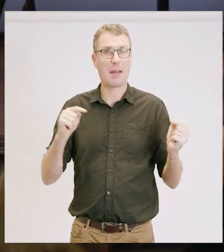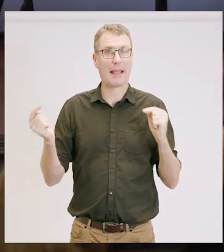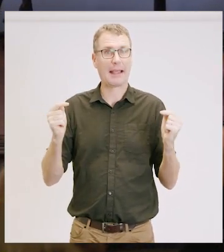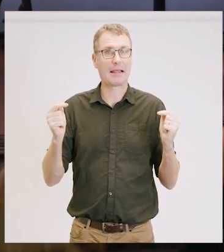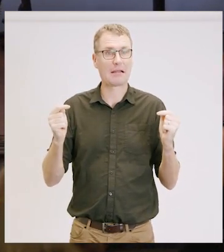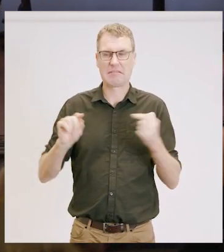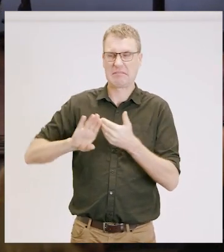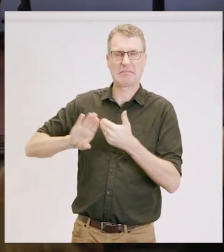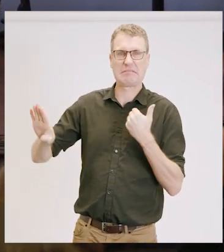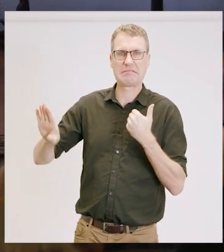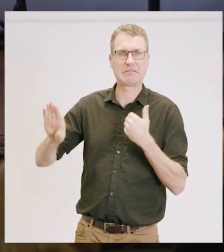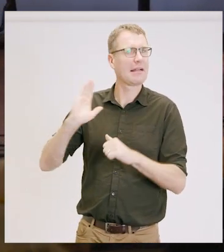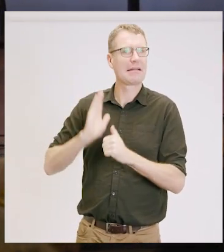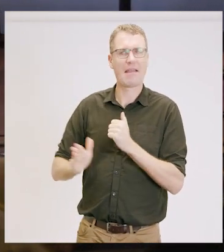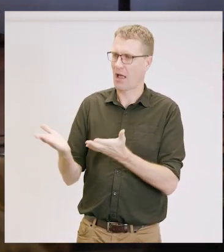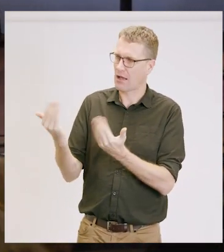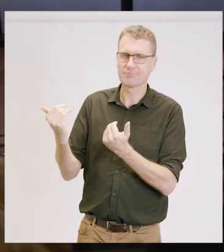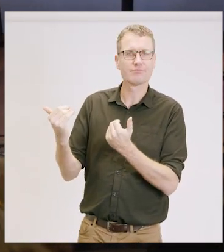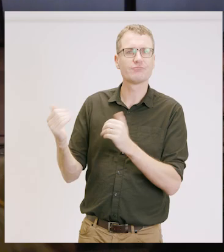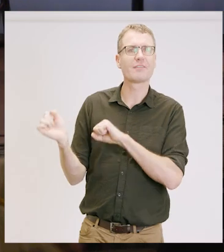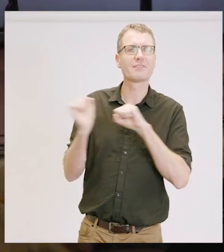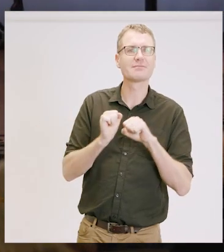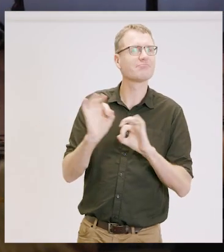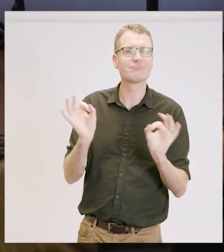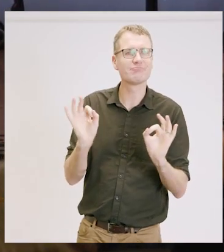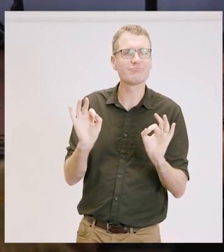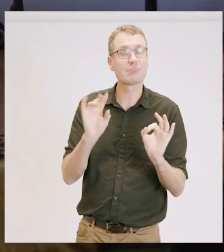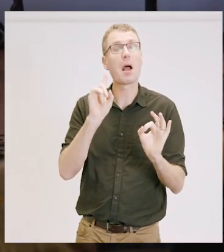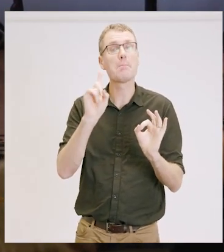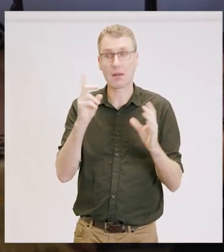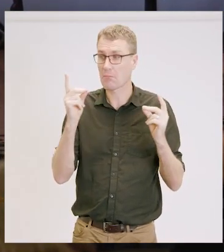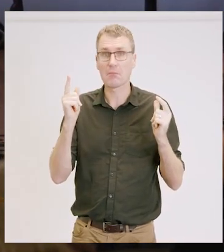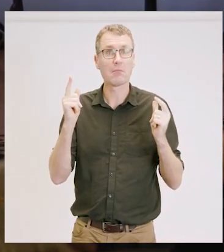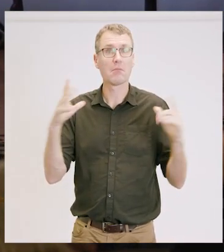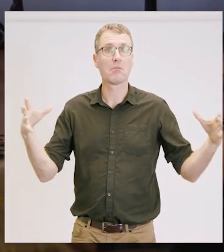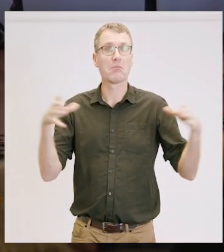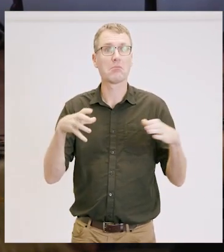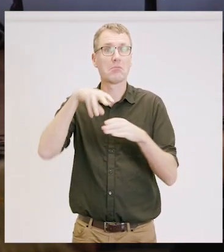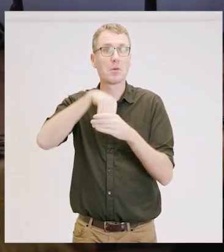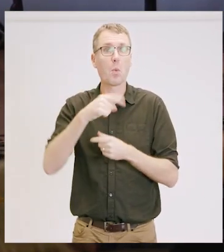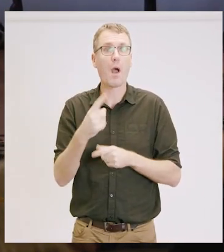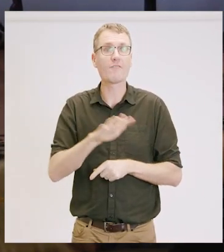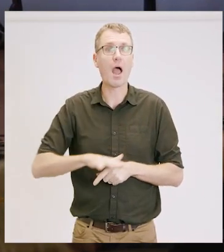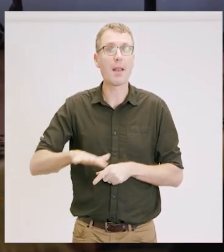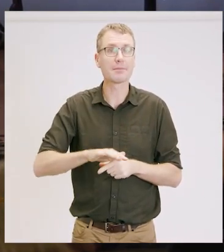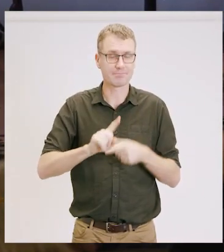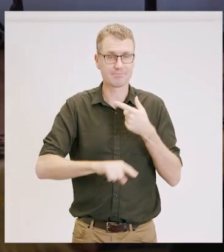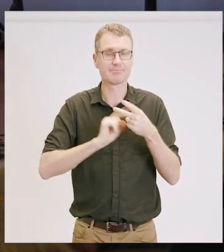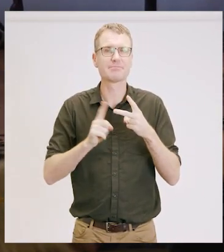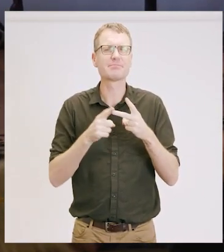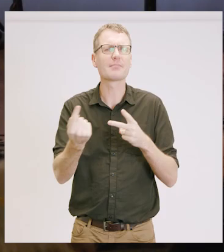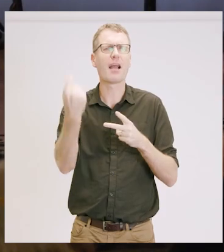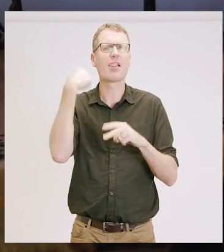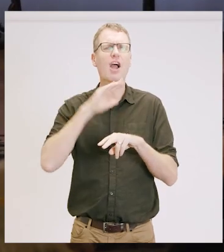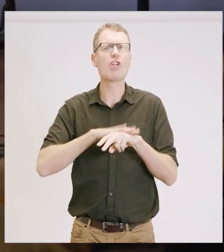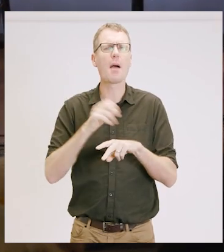They didn't even invite them into their homes. And yet suddenly they're all part of the same family. And then there were